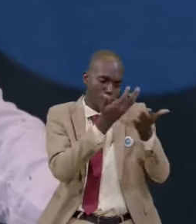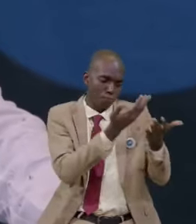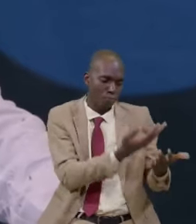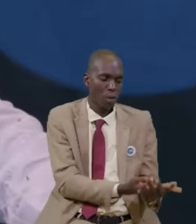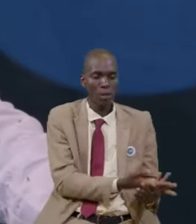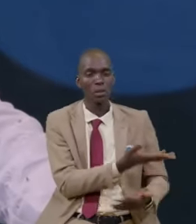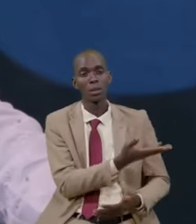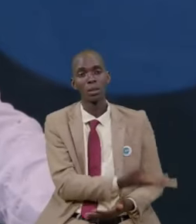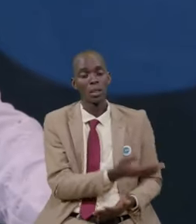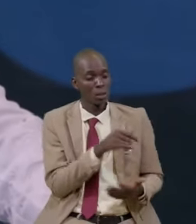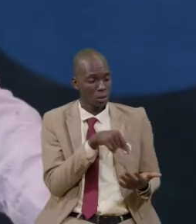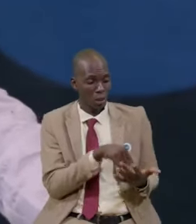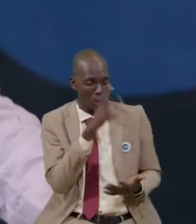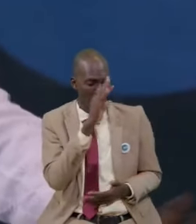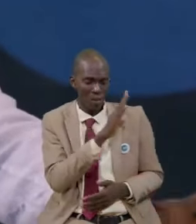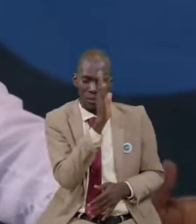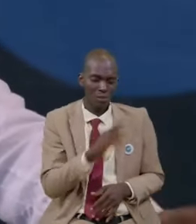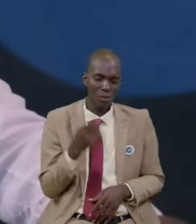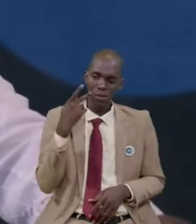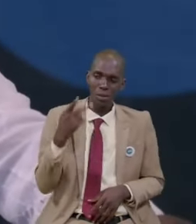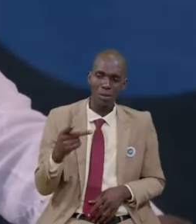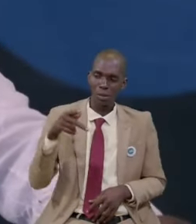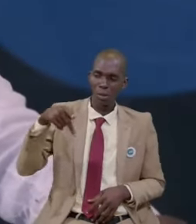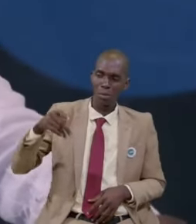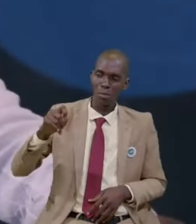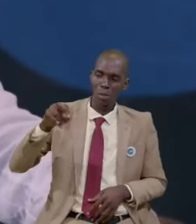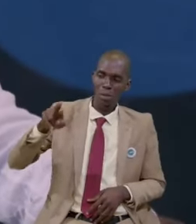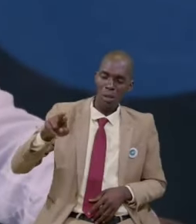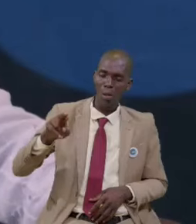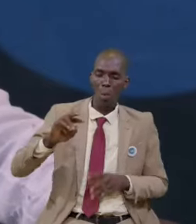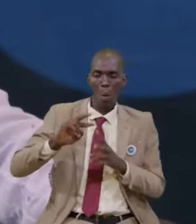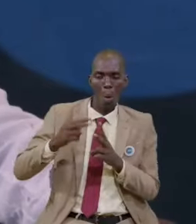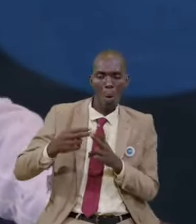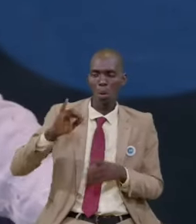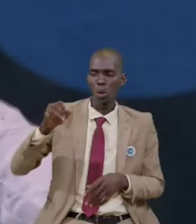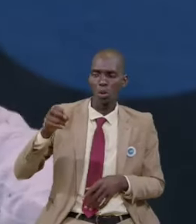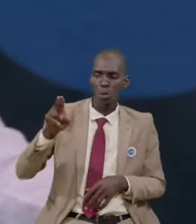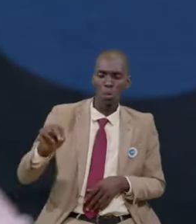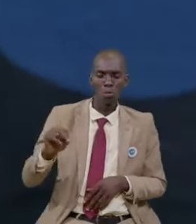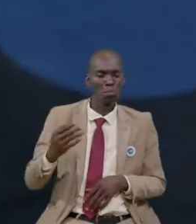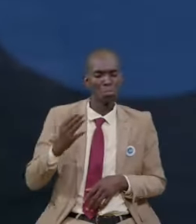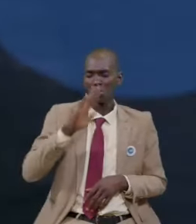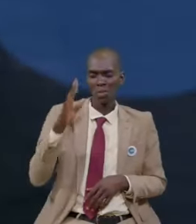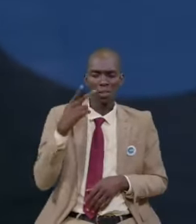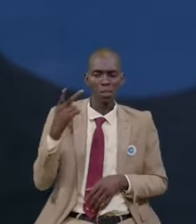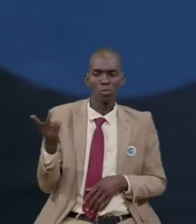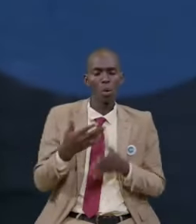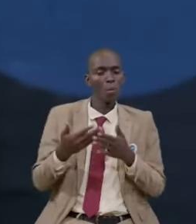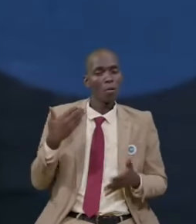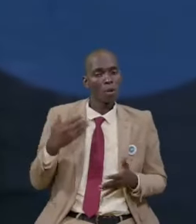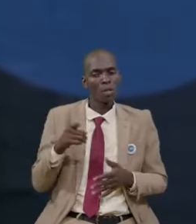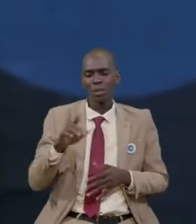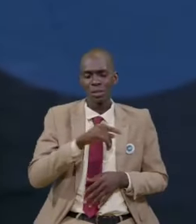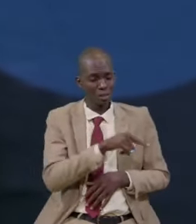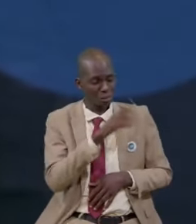John before. He had never even had any testimony of miracle. But that day, his miracle